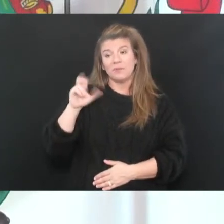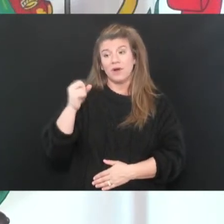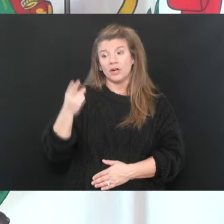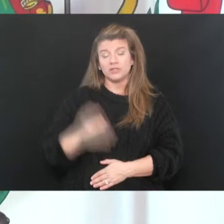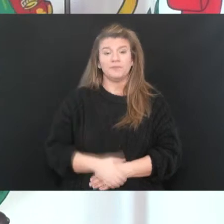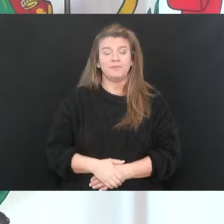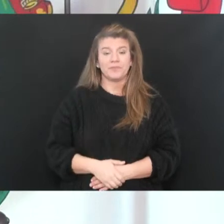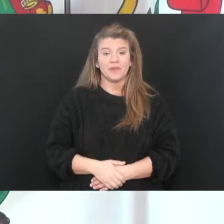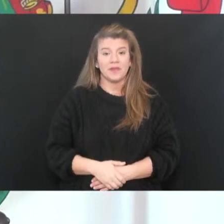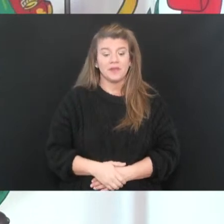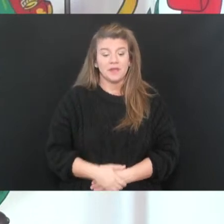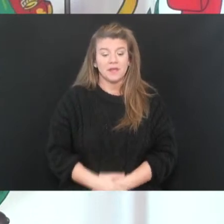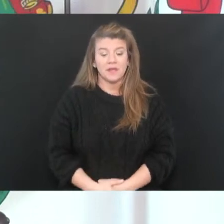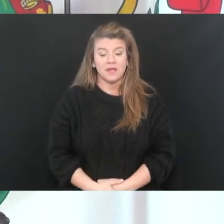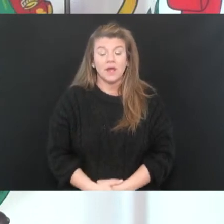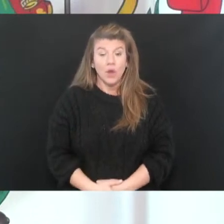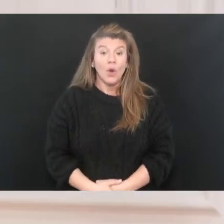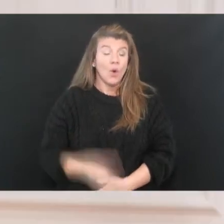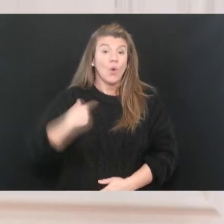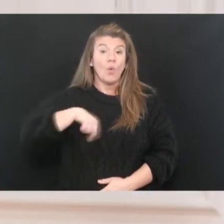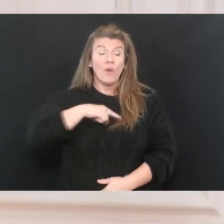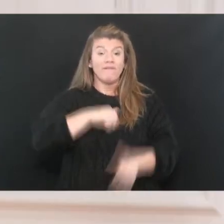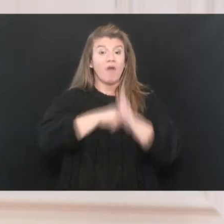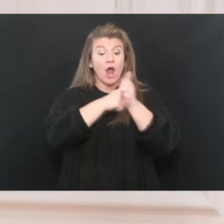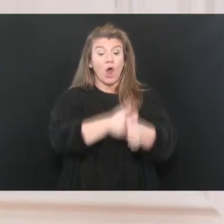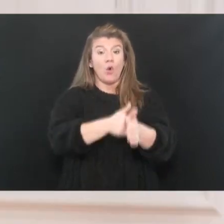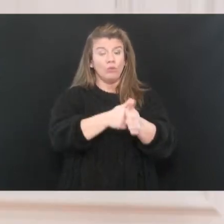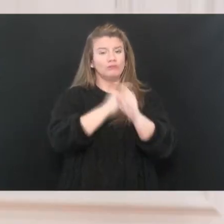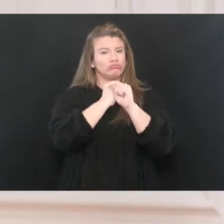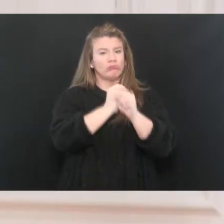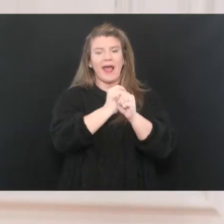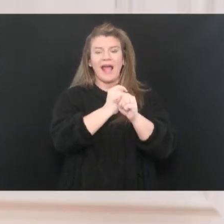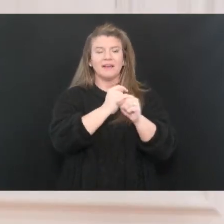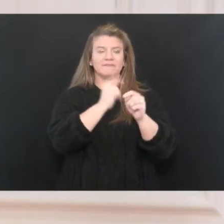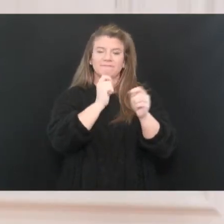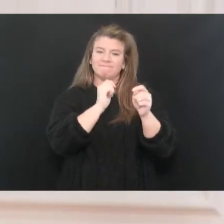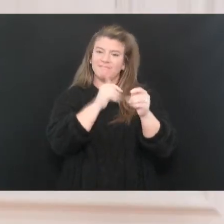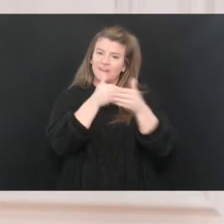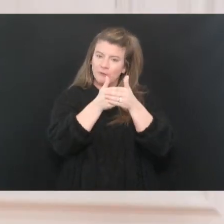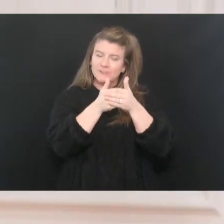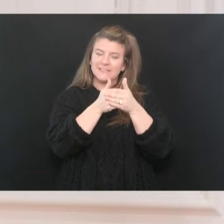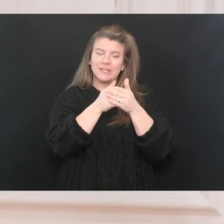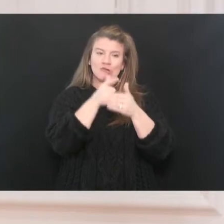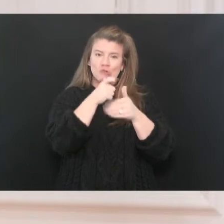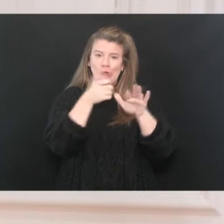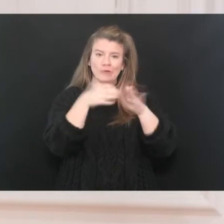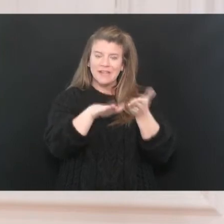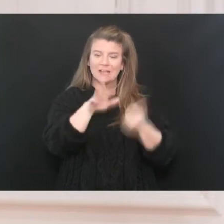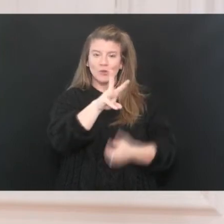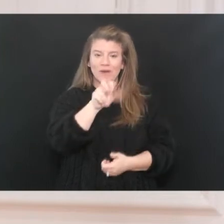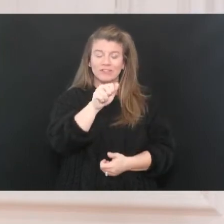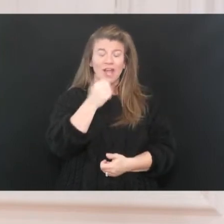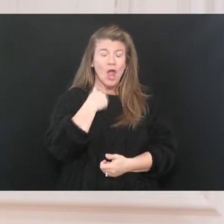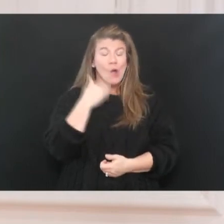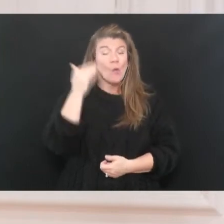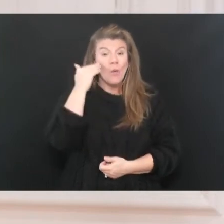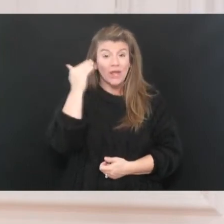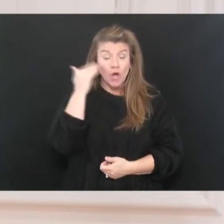track closely all of the people that die in West Virginia. And we know that out of